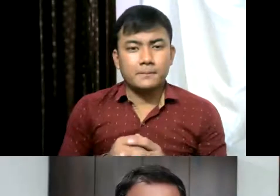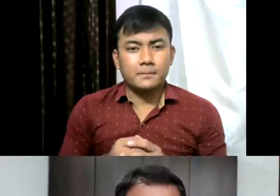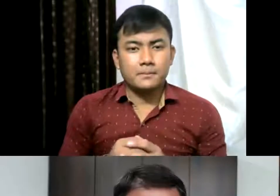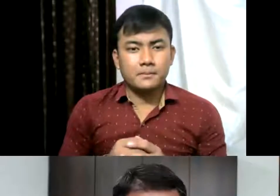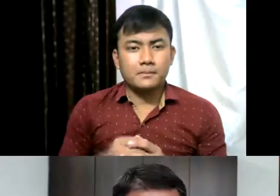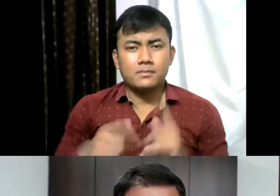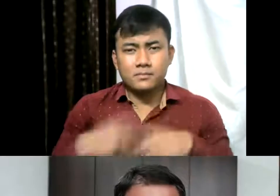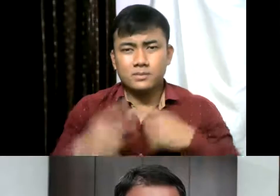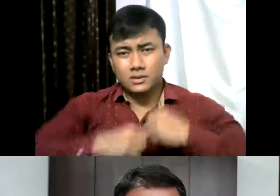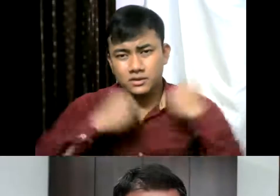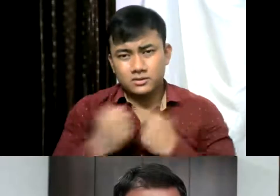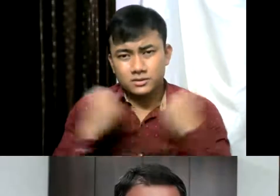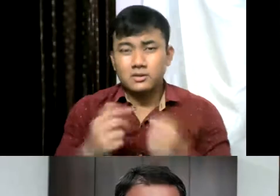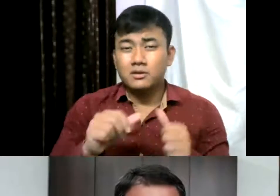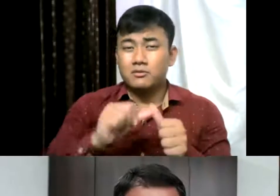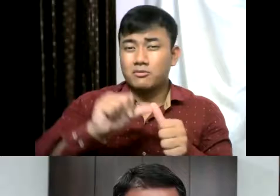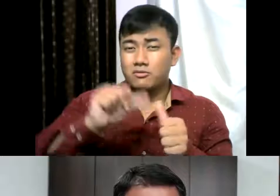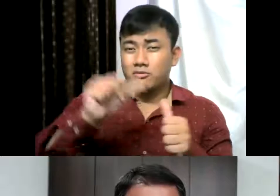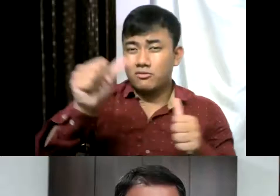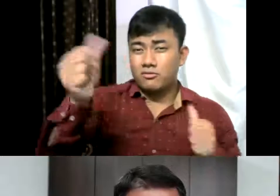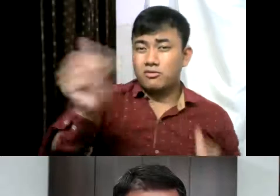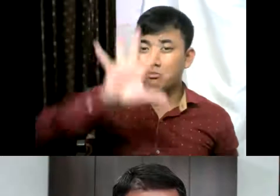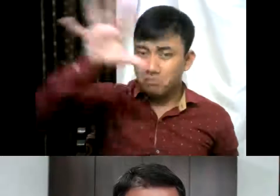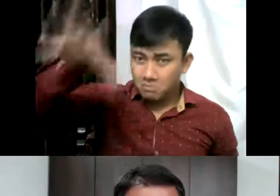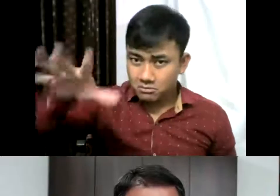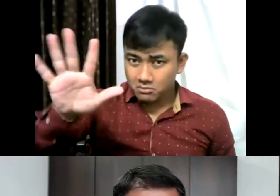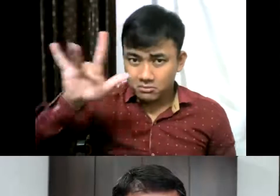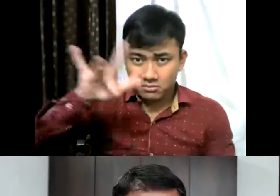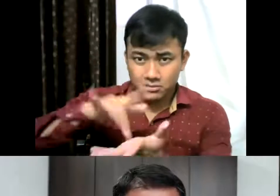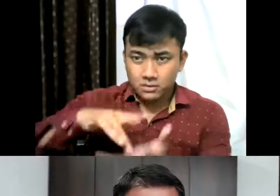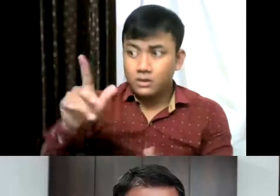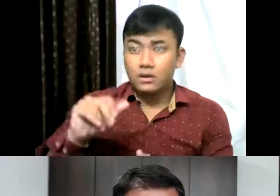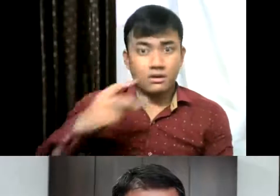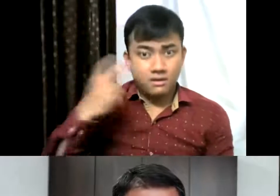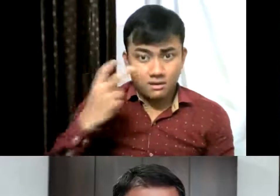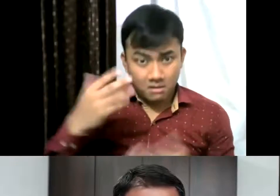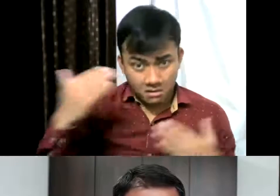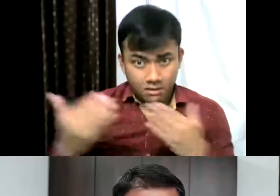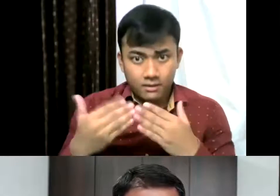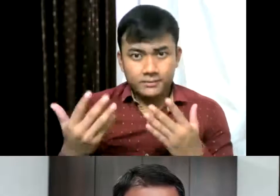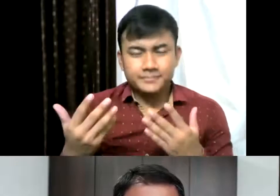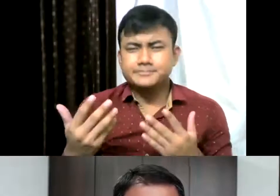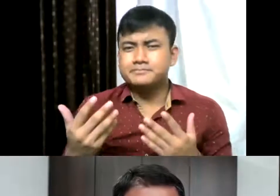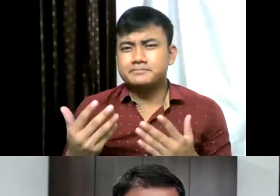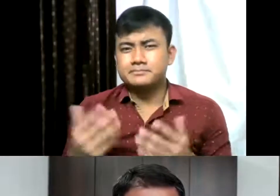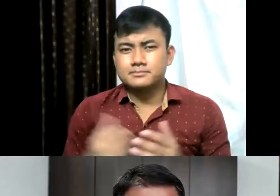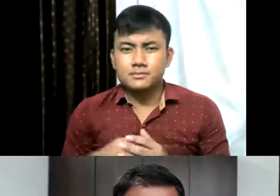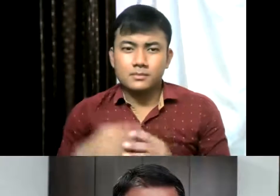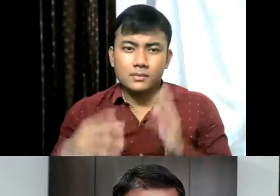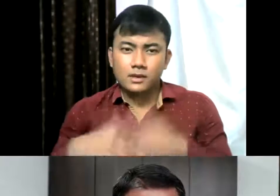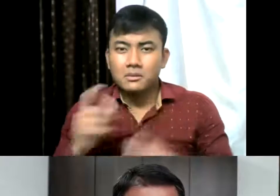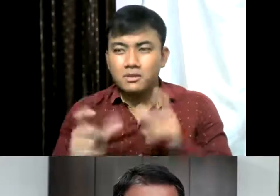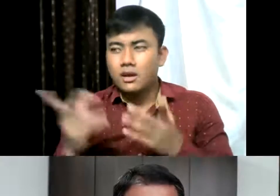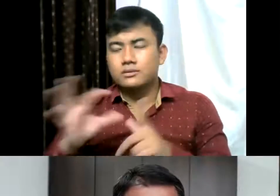trying to find out somebody from a distance, because that will avoid that kind of a gaze, which is extremely penetrative and also